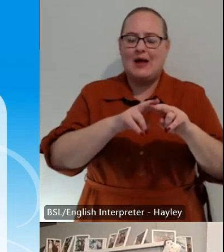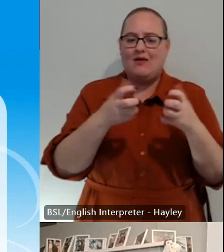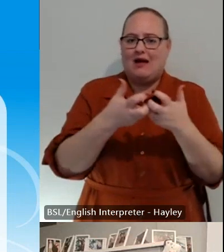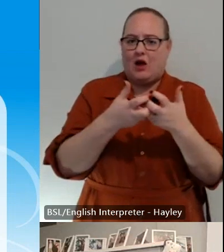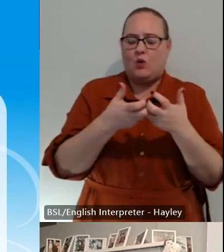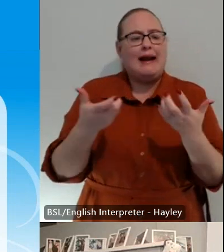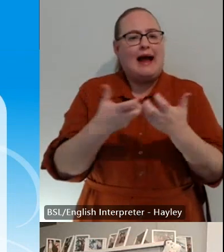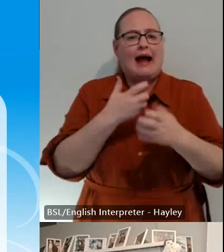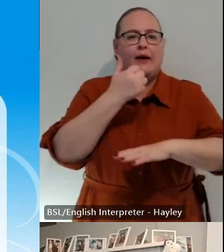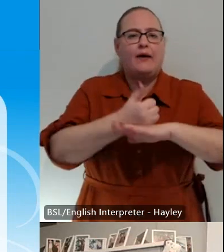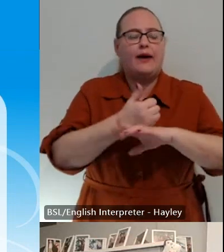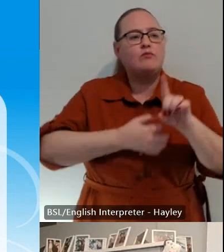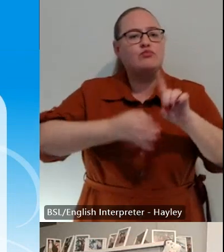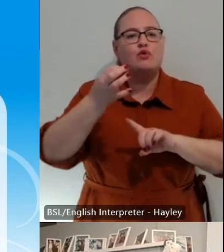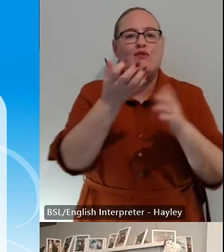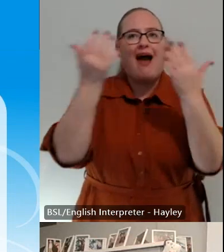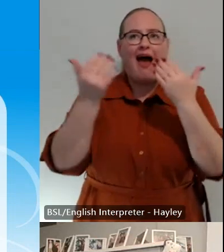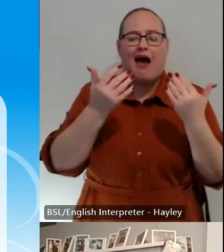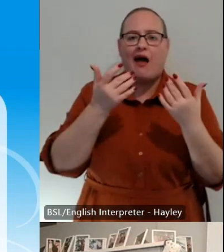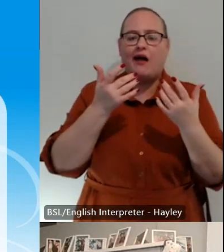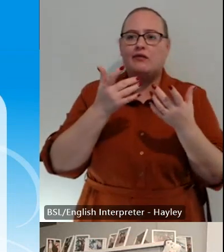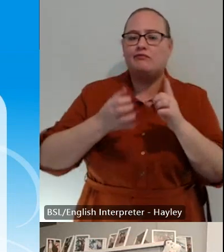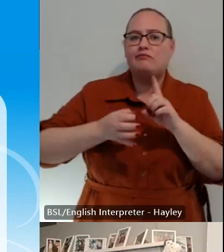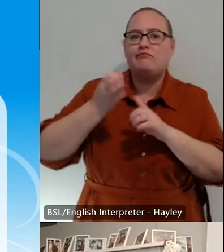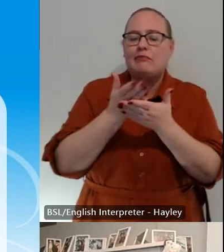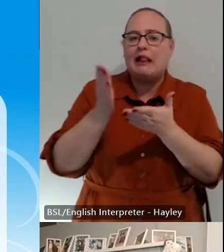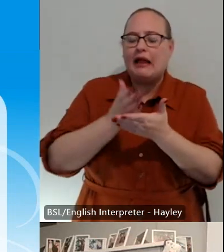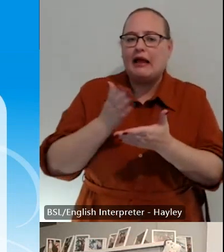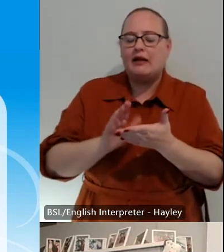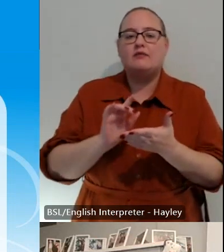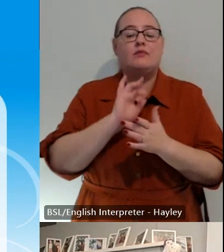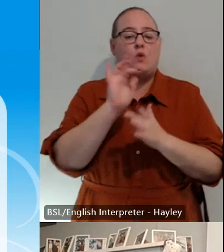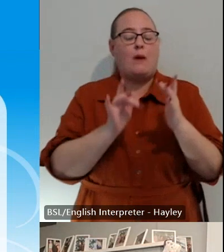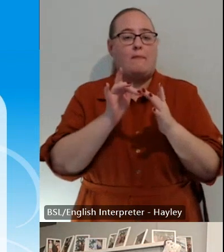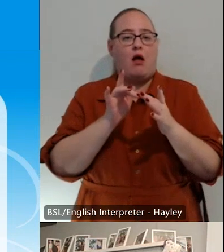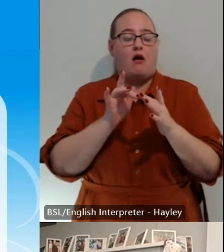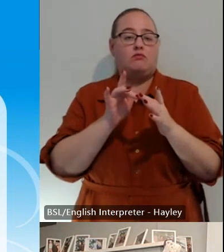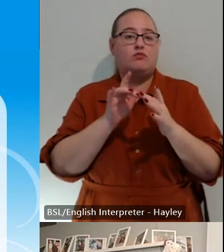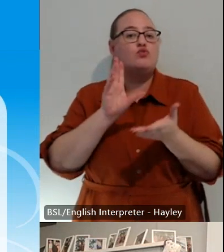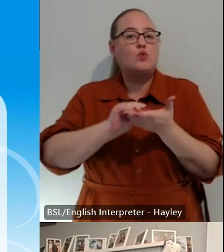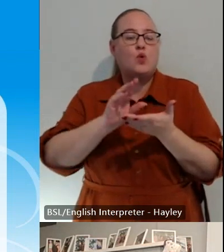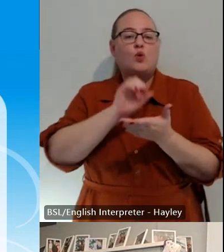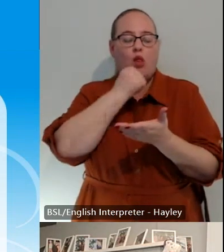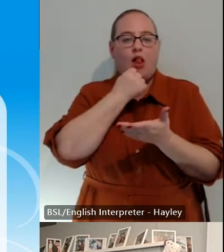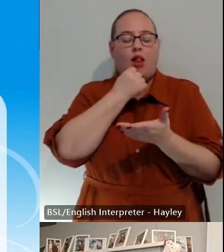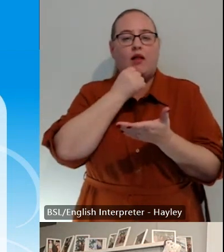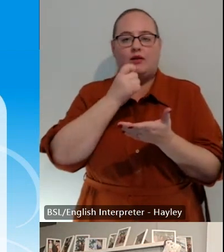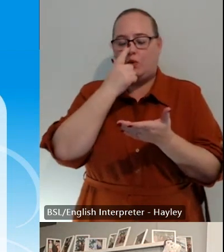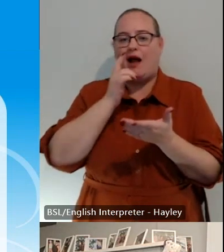breathe. The webinar is being recorded and will be available on UNISON's YouTube channel. There will be British Sign